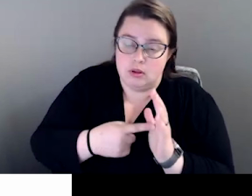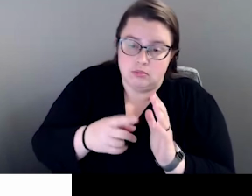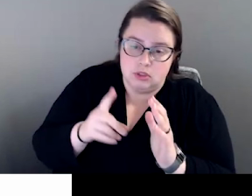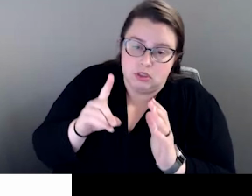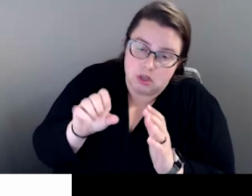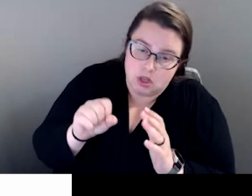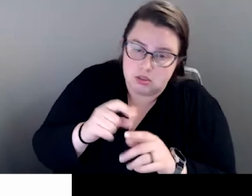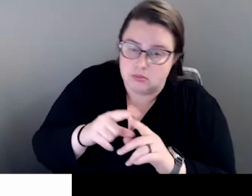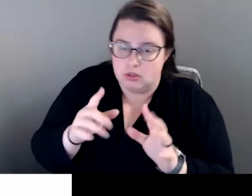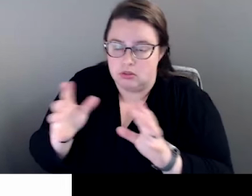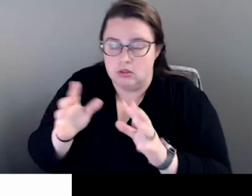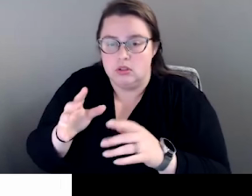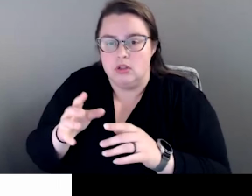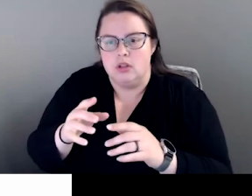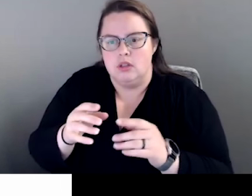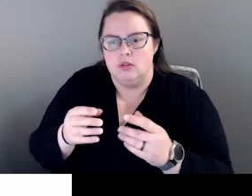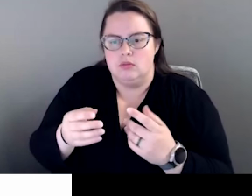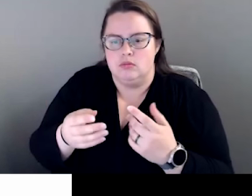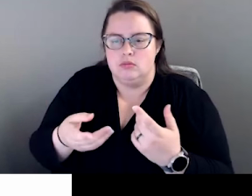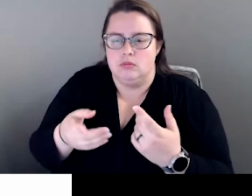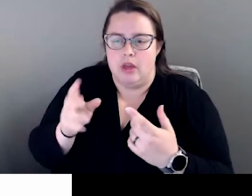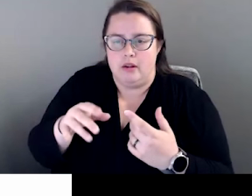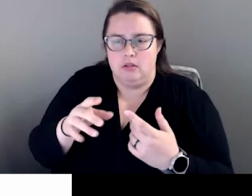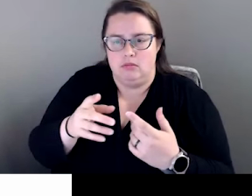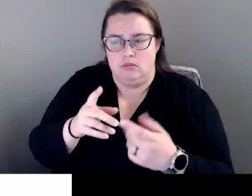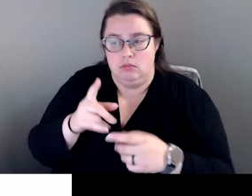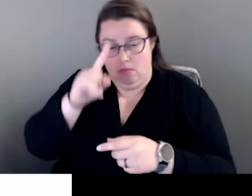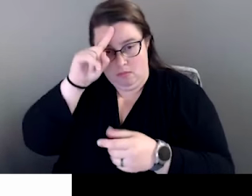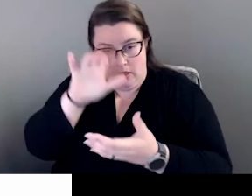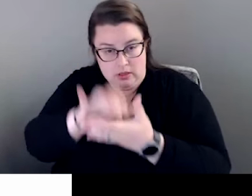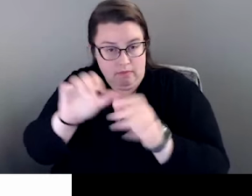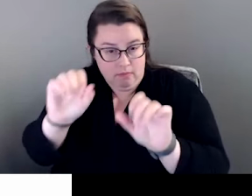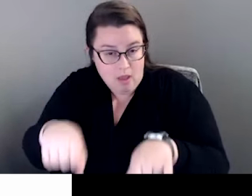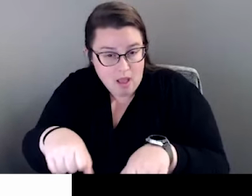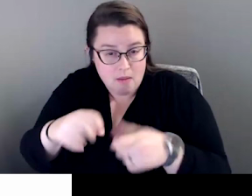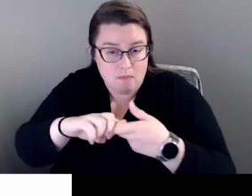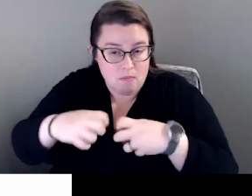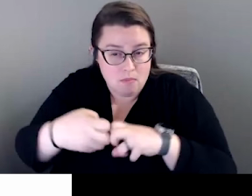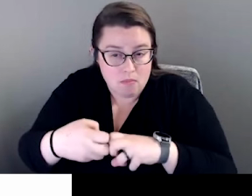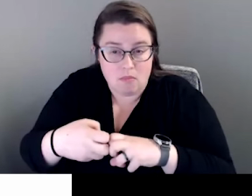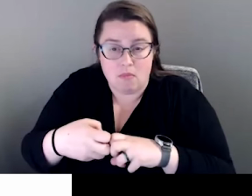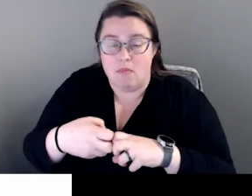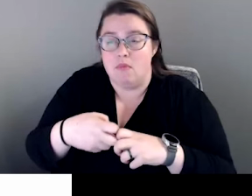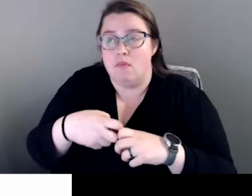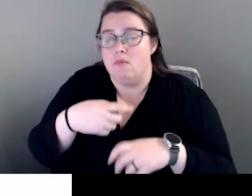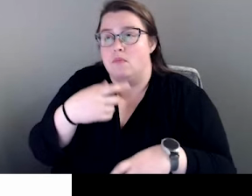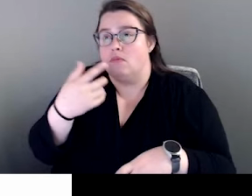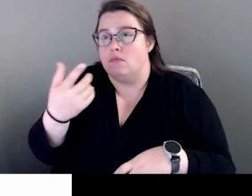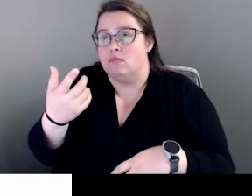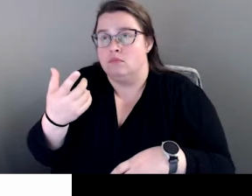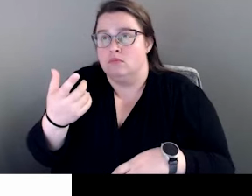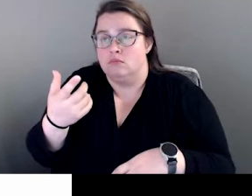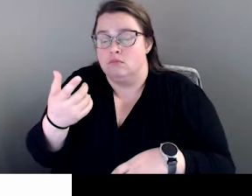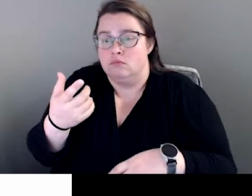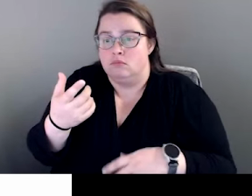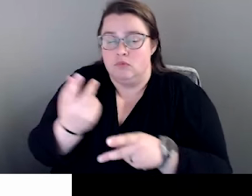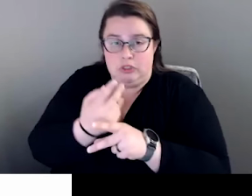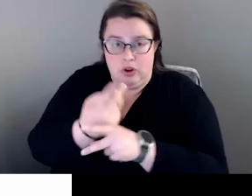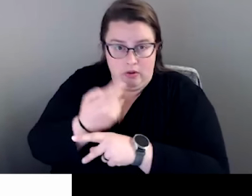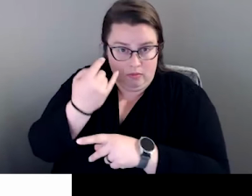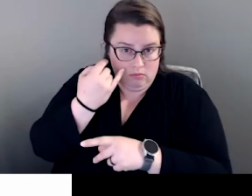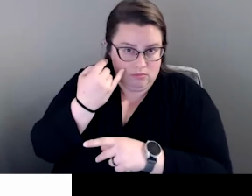so like credibility issues, trying to figure out those things and figuring out whether it is probably most likely